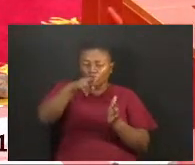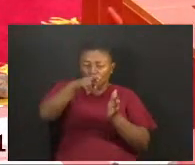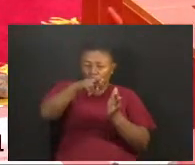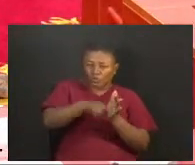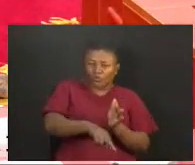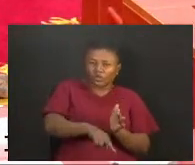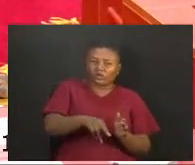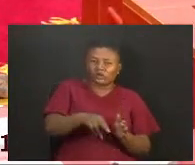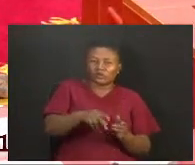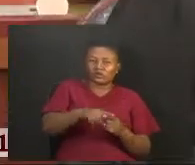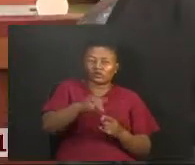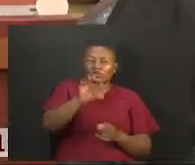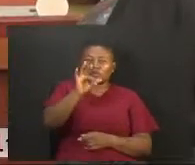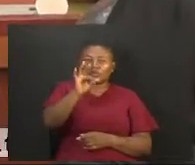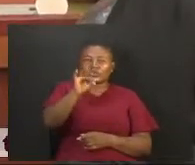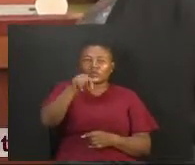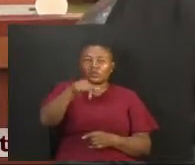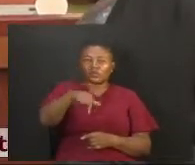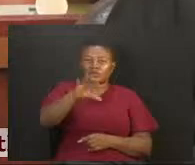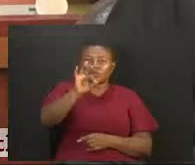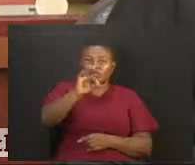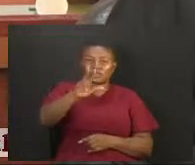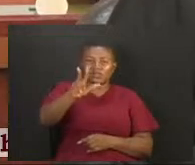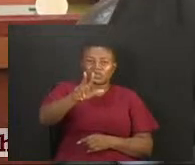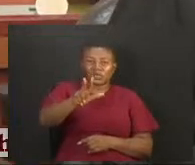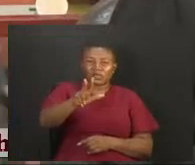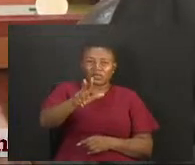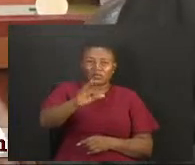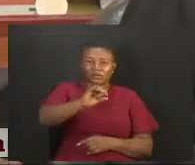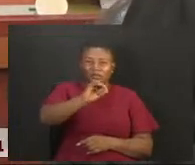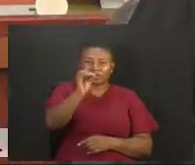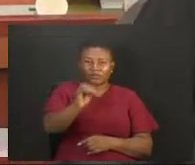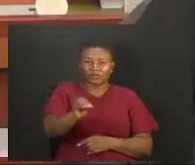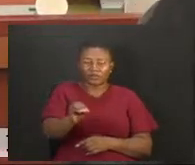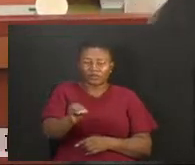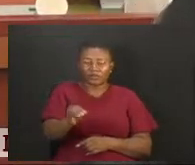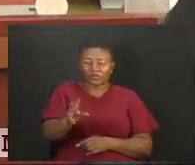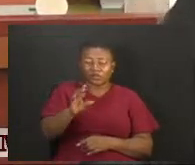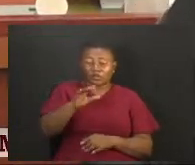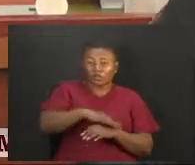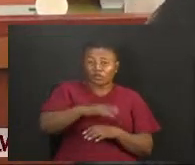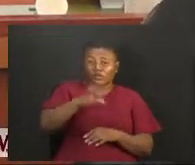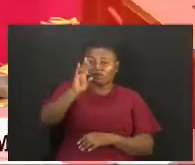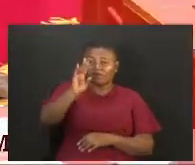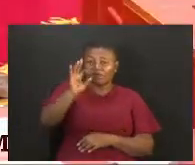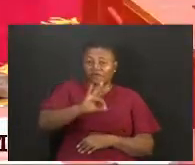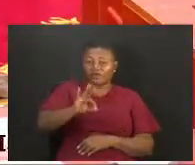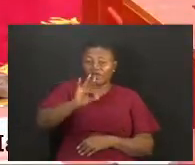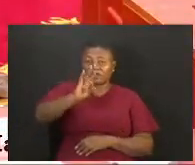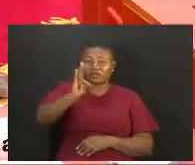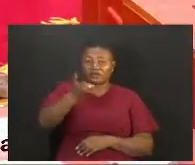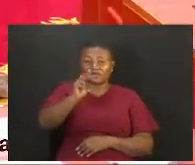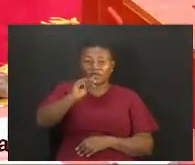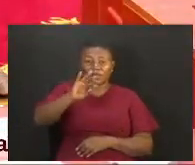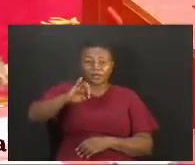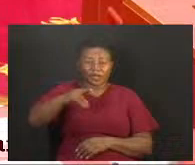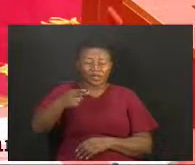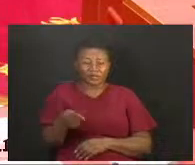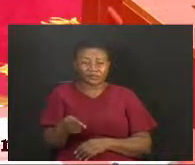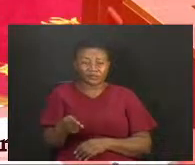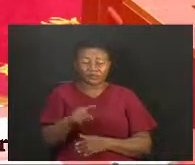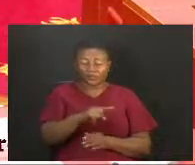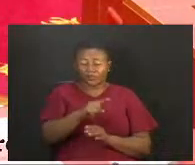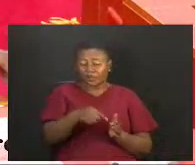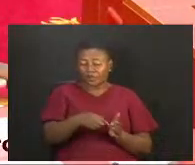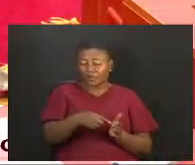to 19.93% as at Friday, 7th March 2025. Mr. Speaker, this